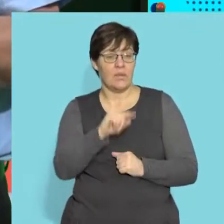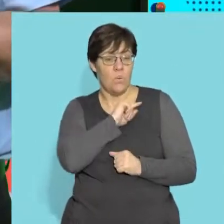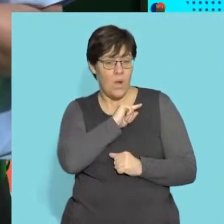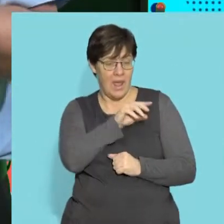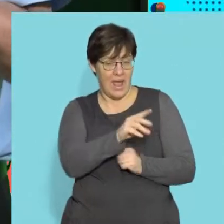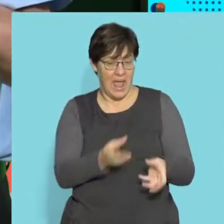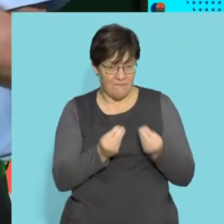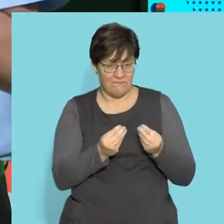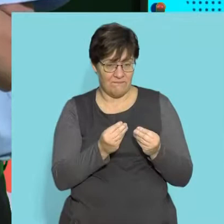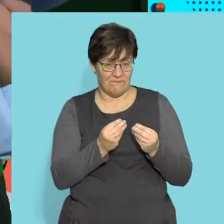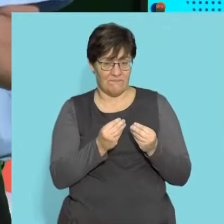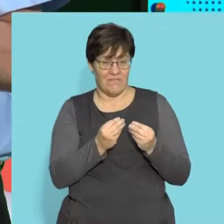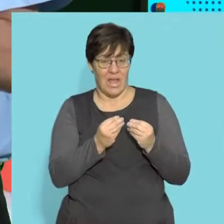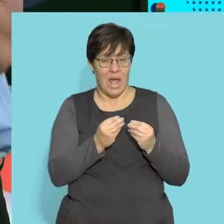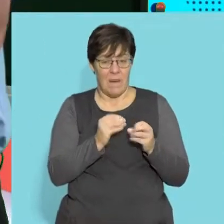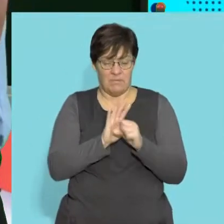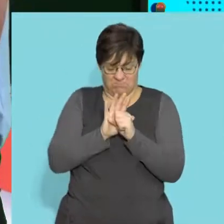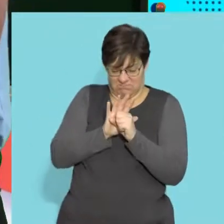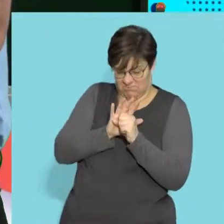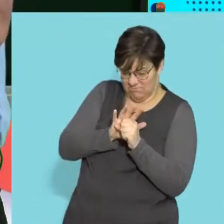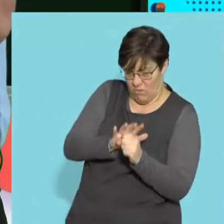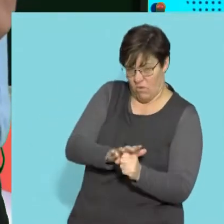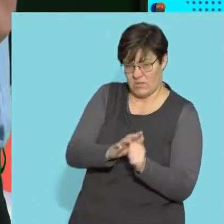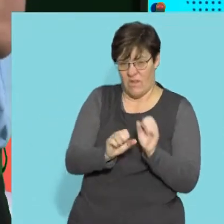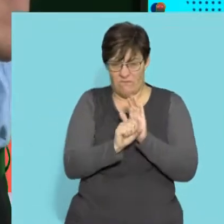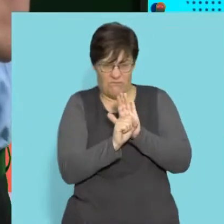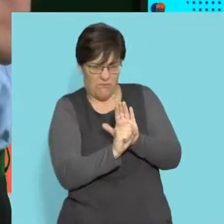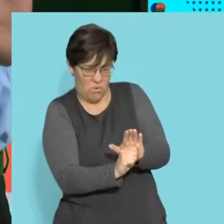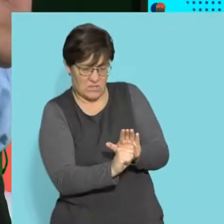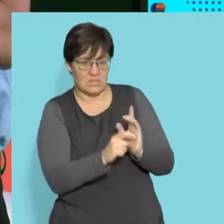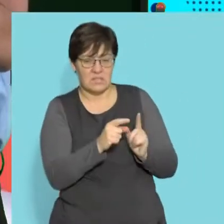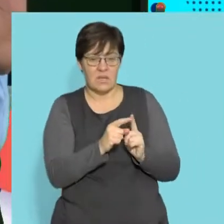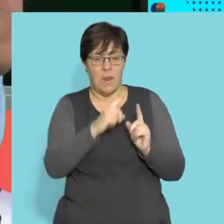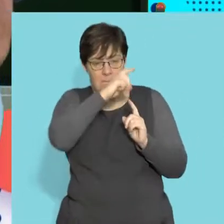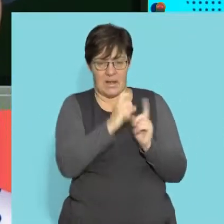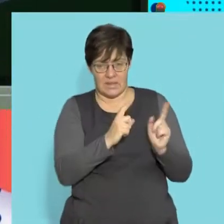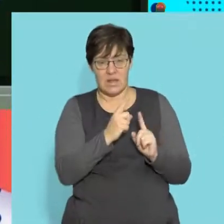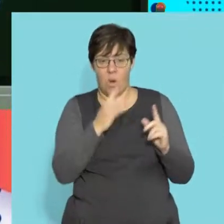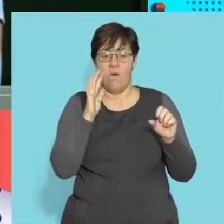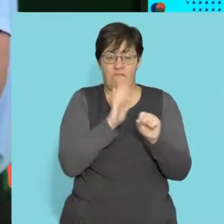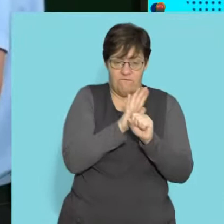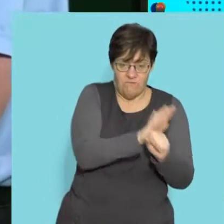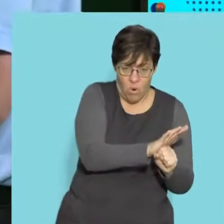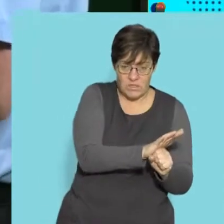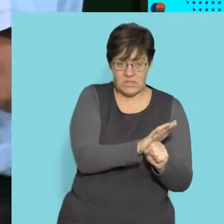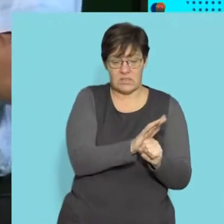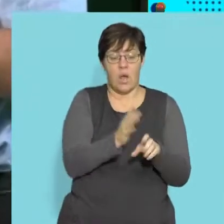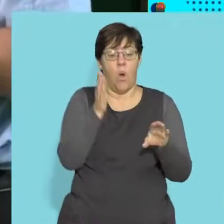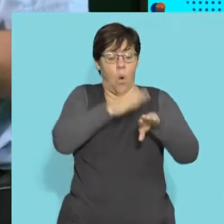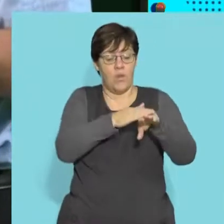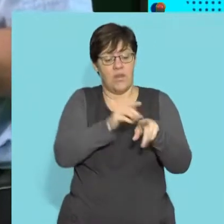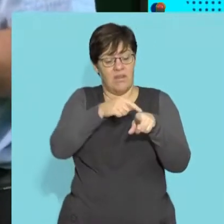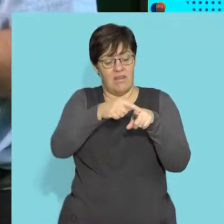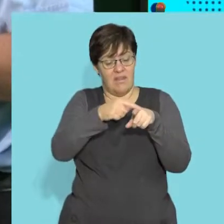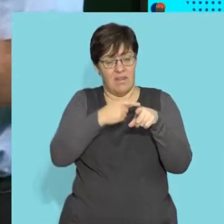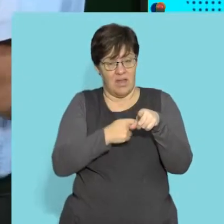happens, because of this tension and because of this bent magnetic field, there is a force that is